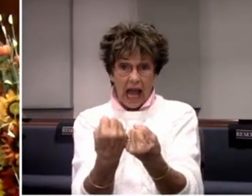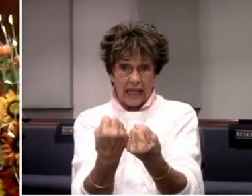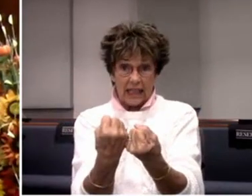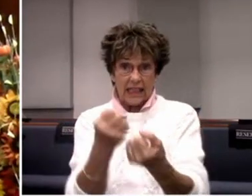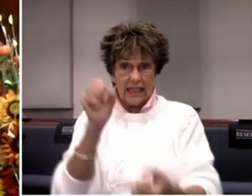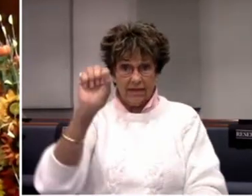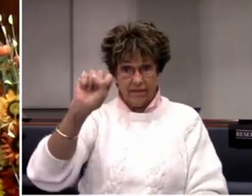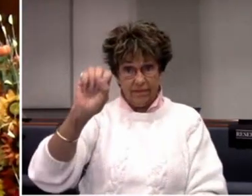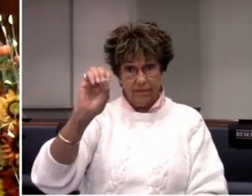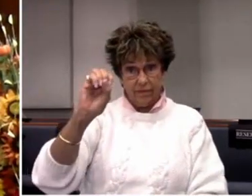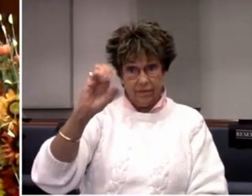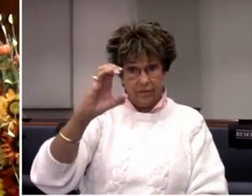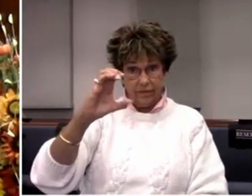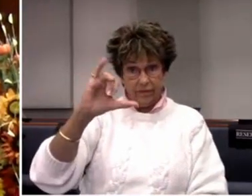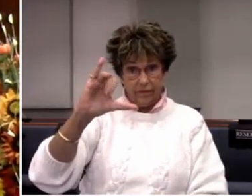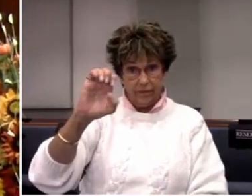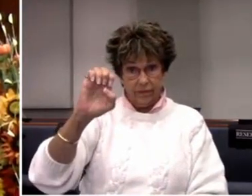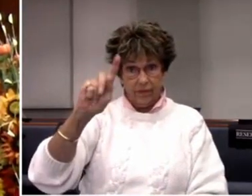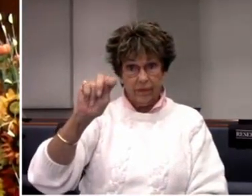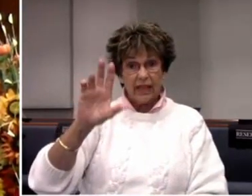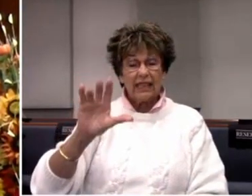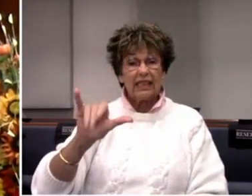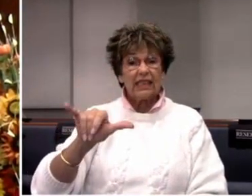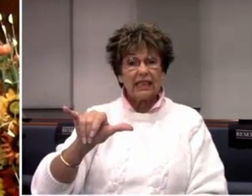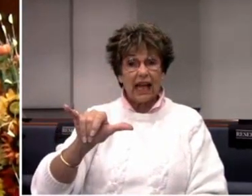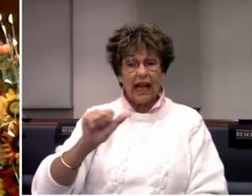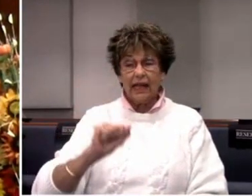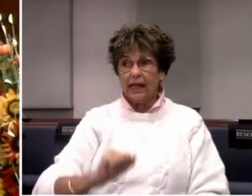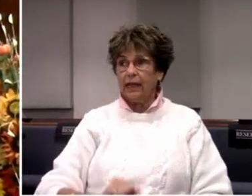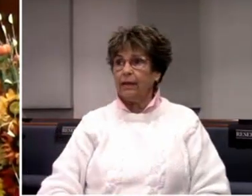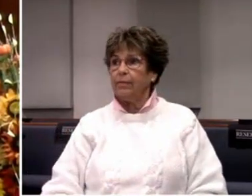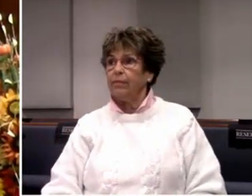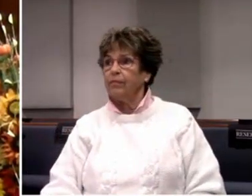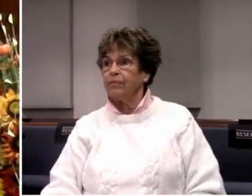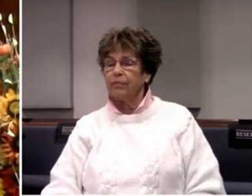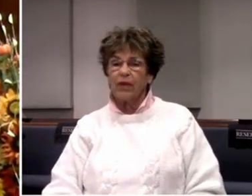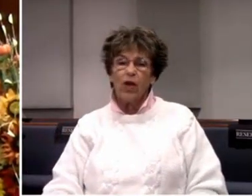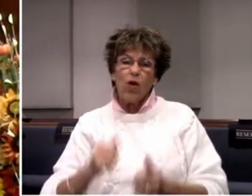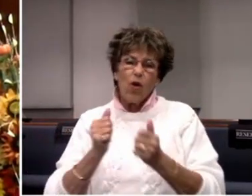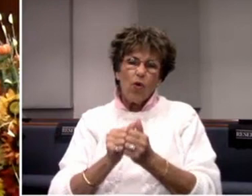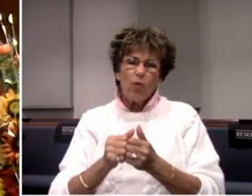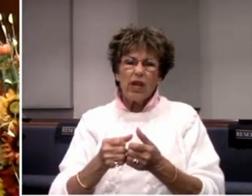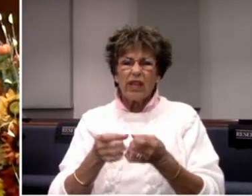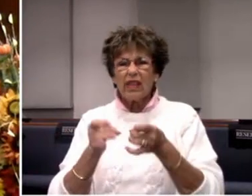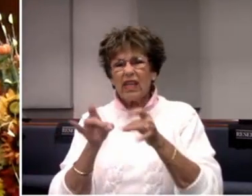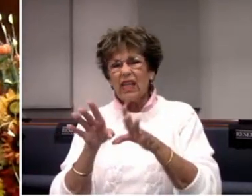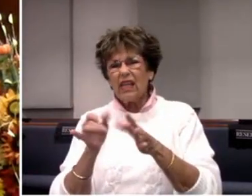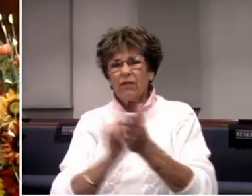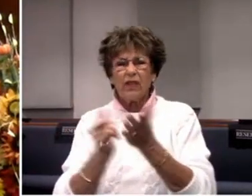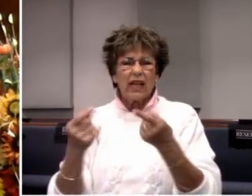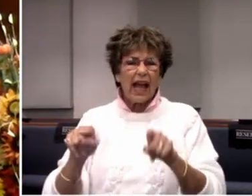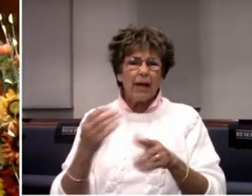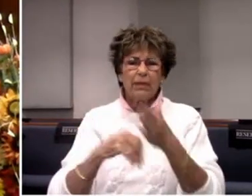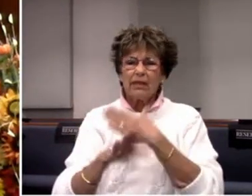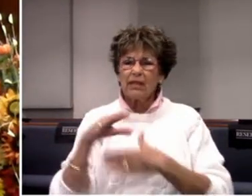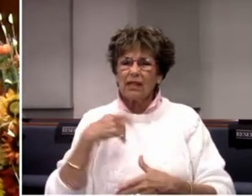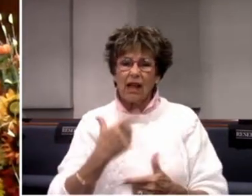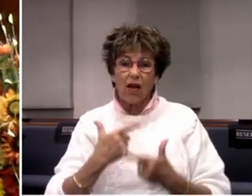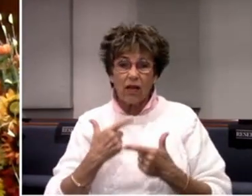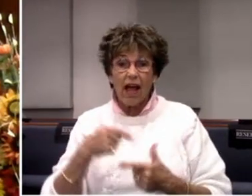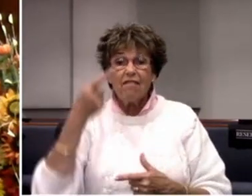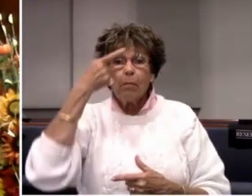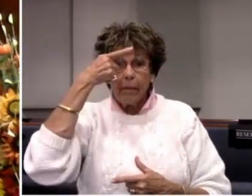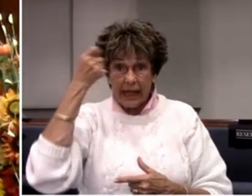the chapter, he's really dealing with evil that happens in our lives because of the